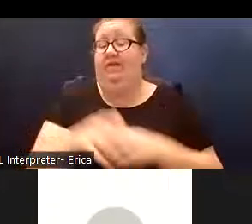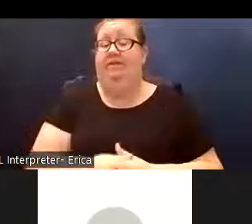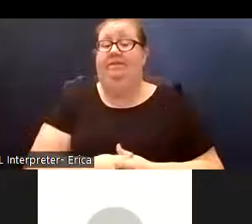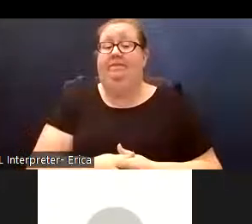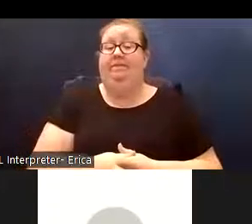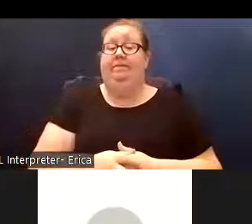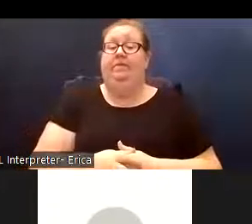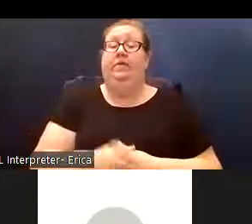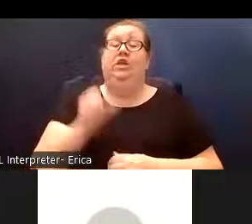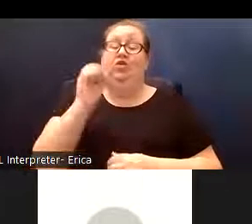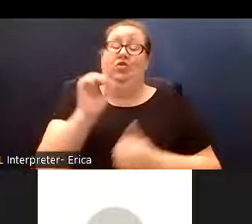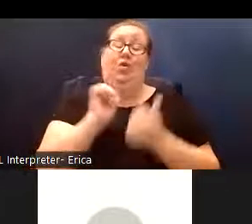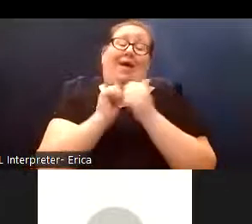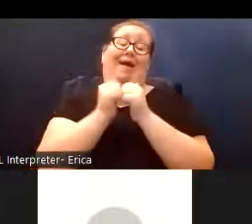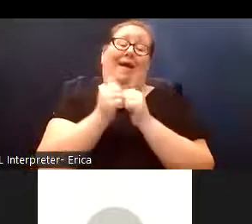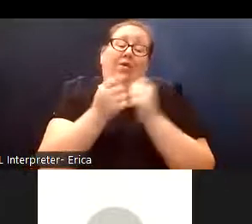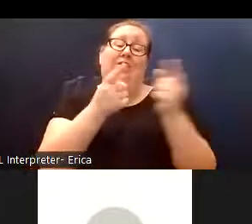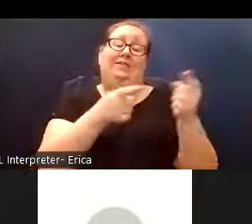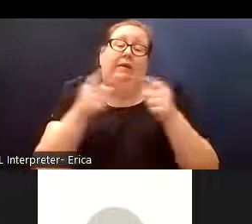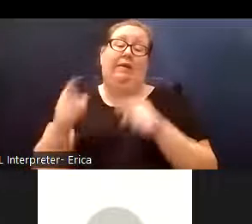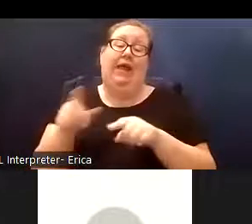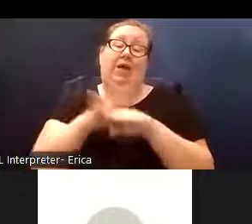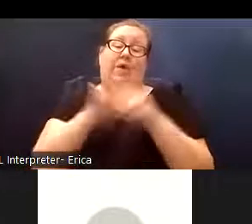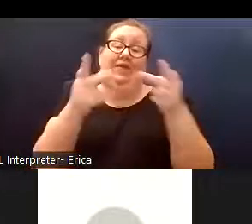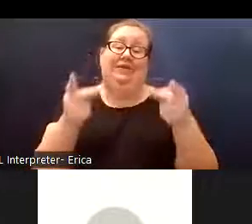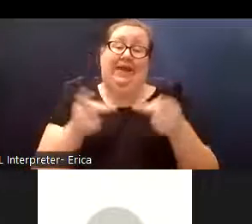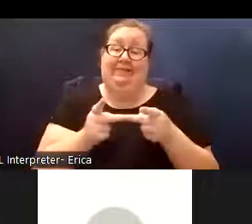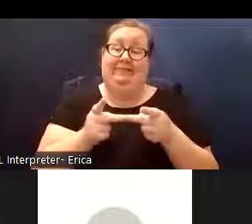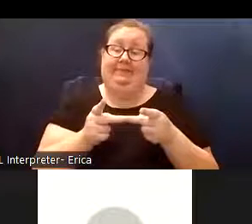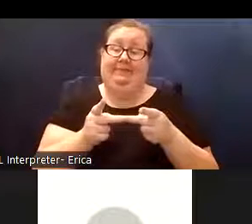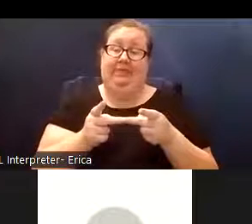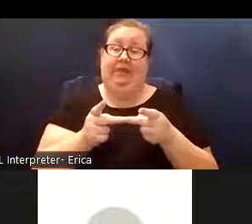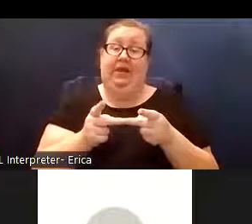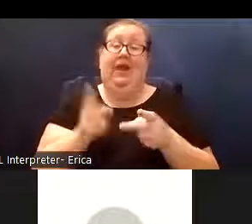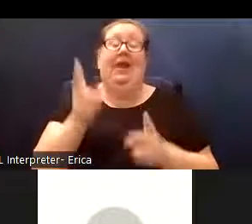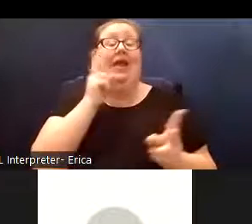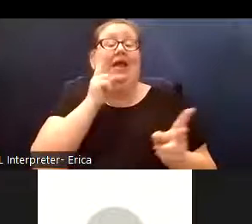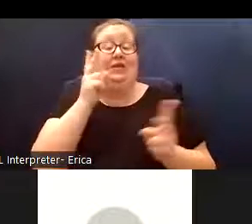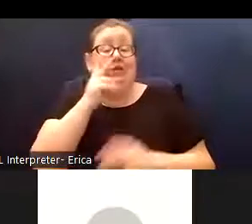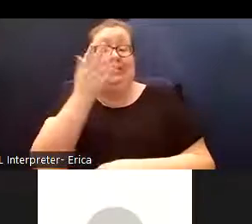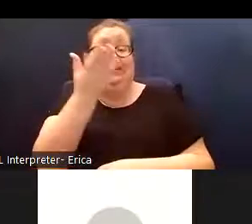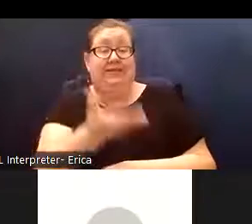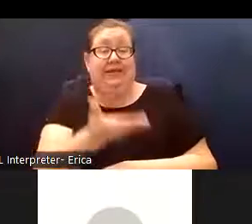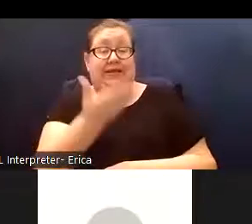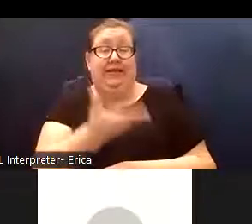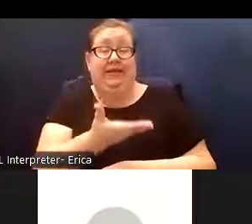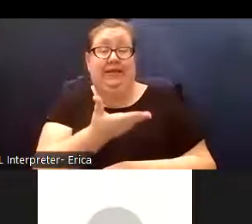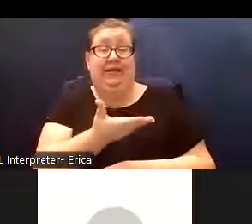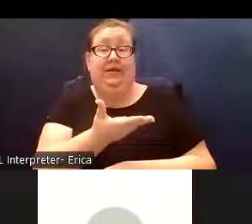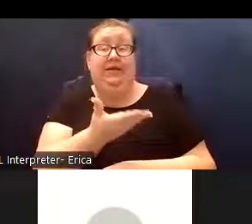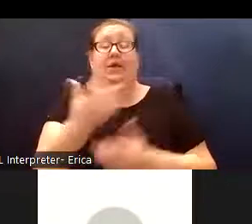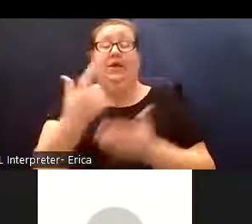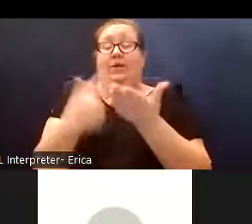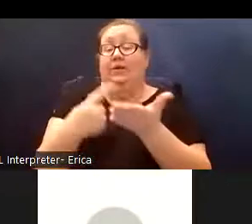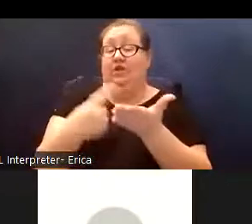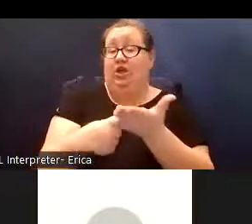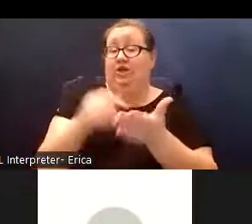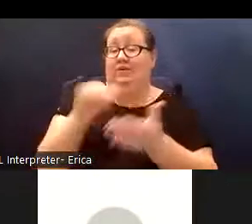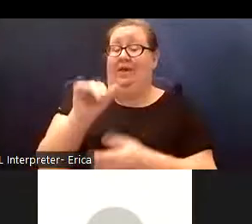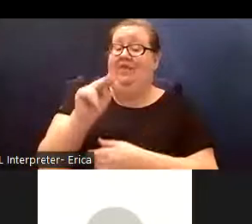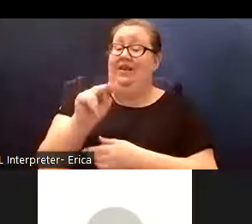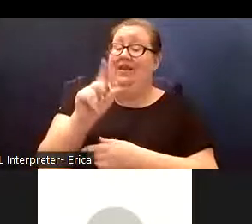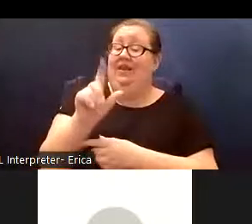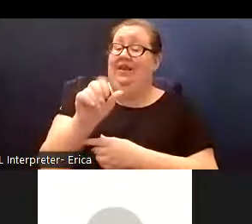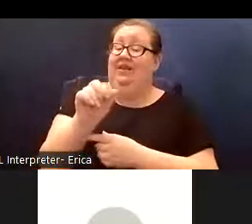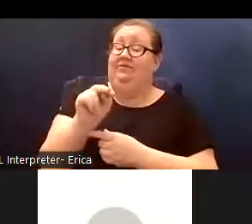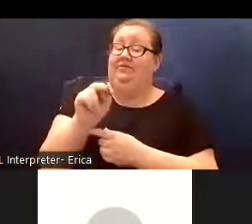So how does this play out on the site? As you can see, we talked about the inland barriers